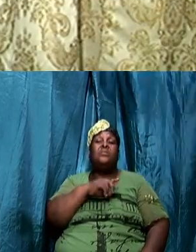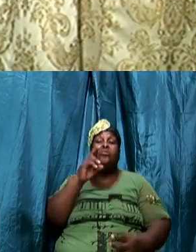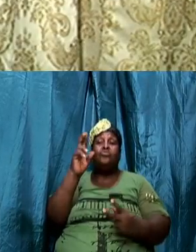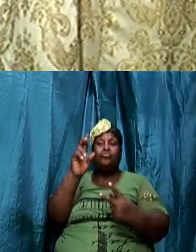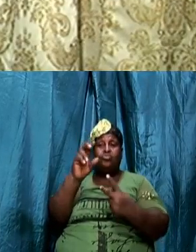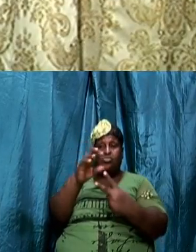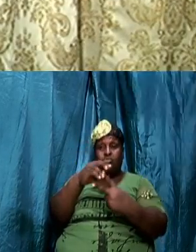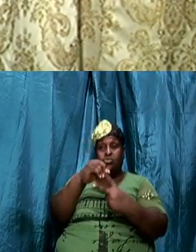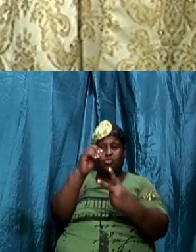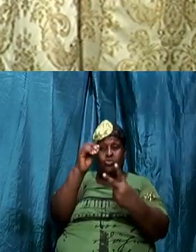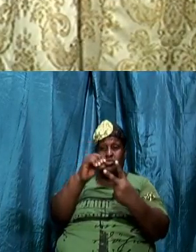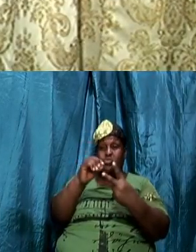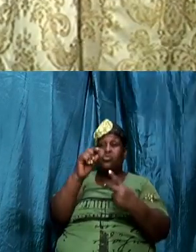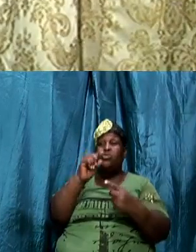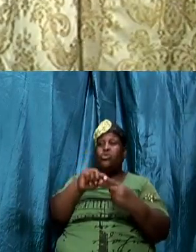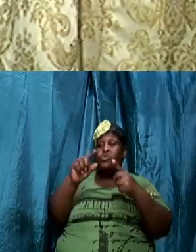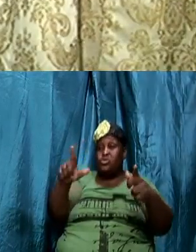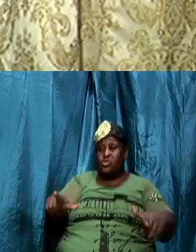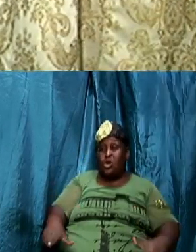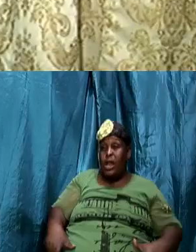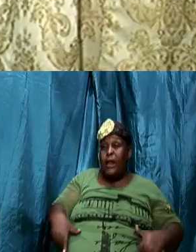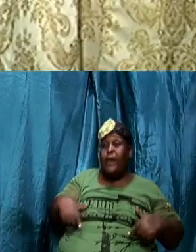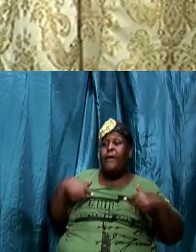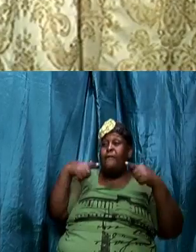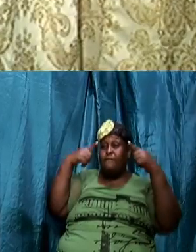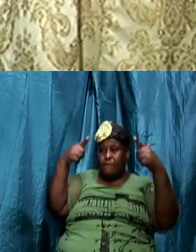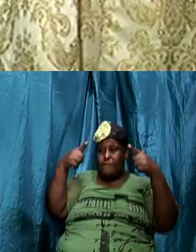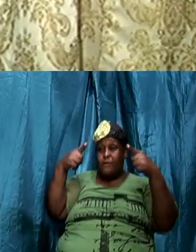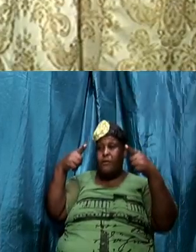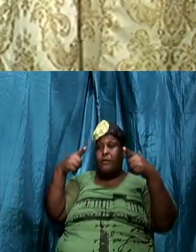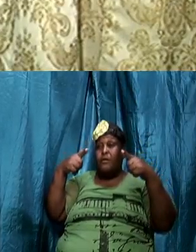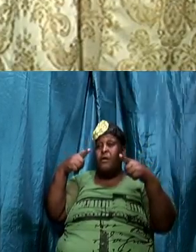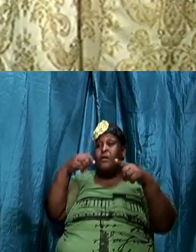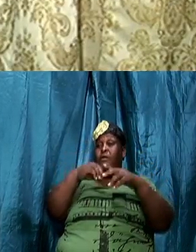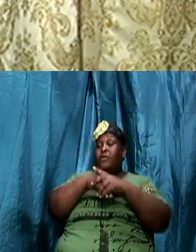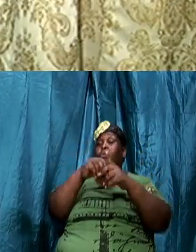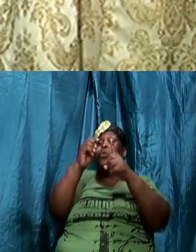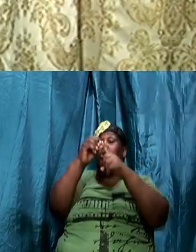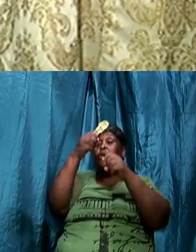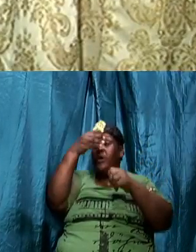choose to walk in the word.